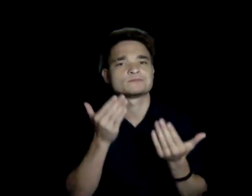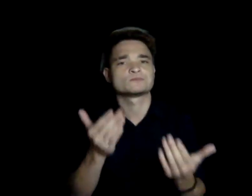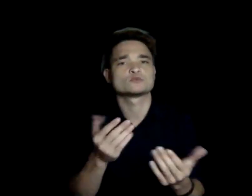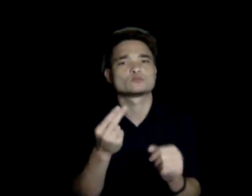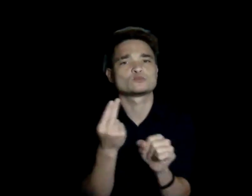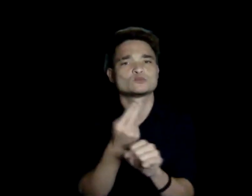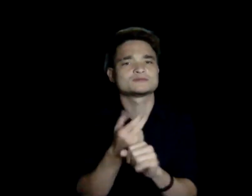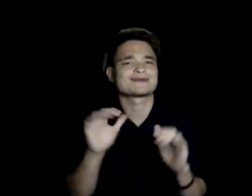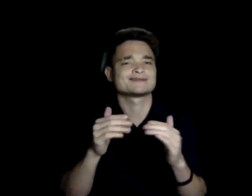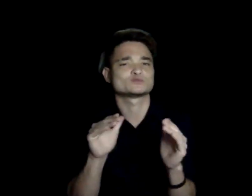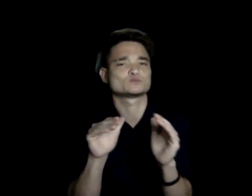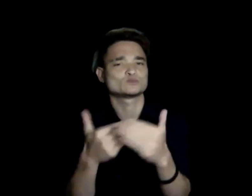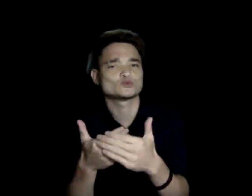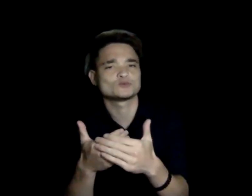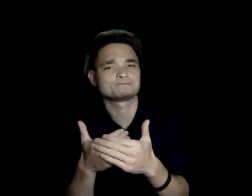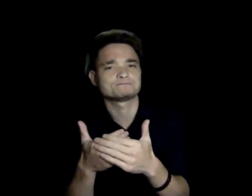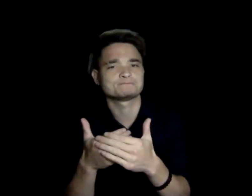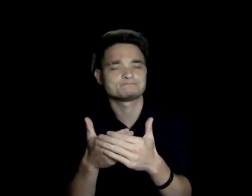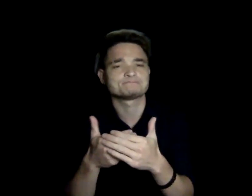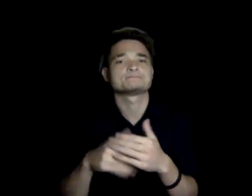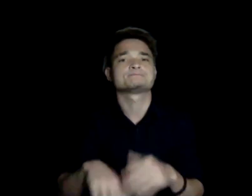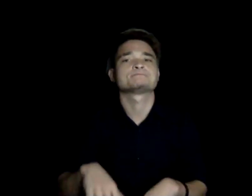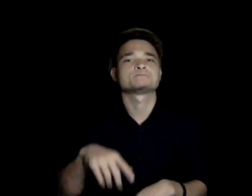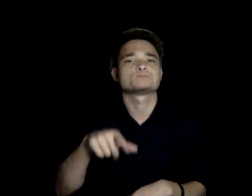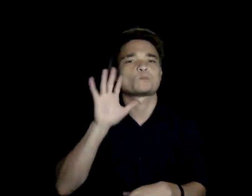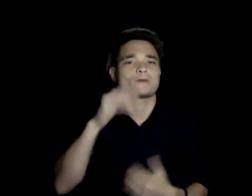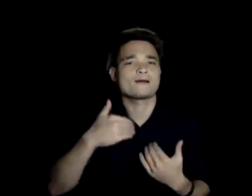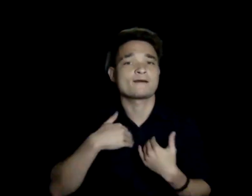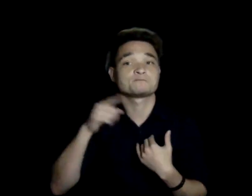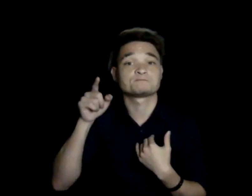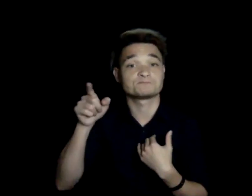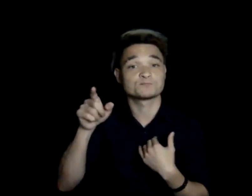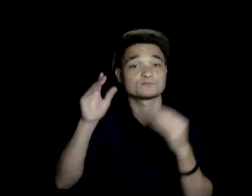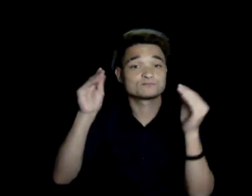For this specific event, we're going to go ahead and use the classroom setting.